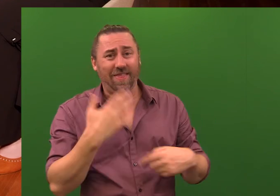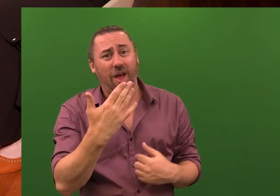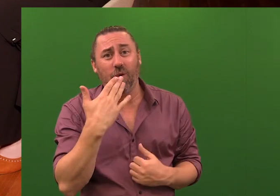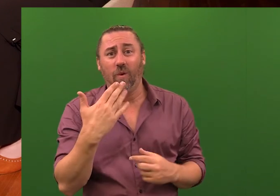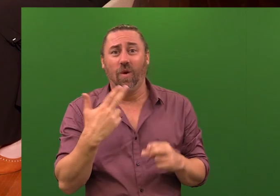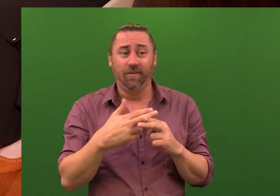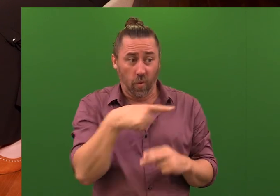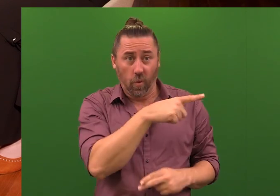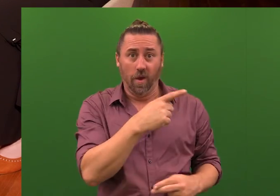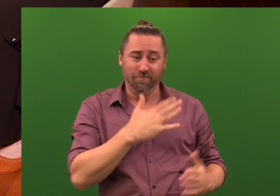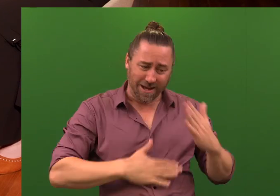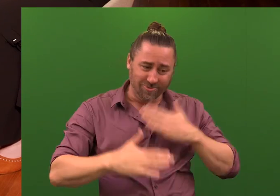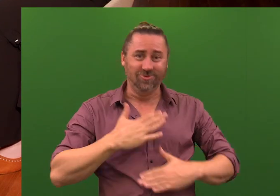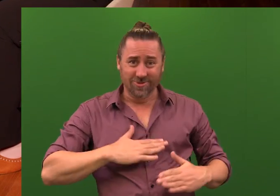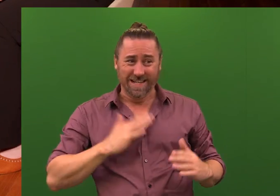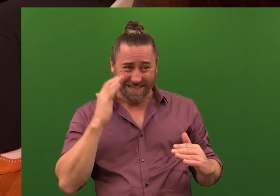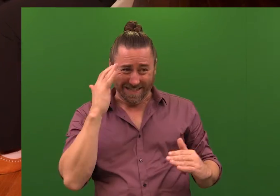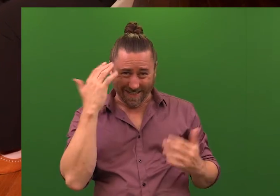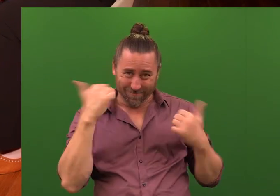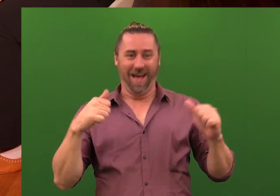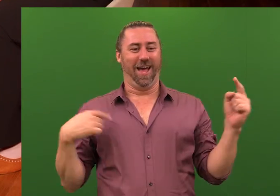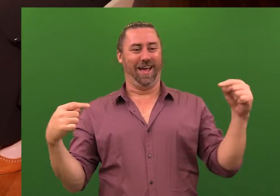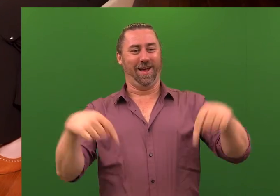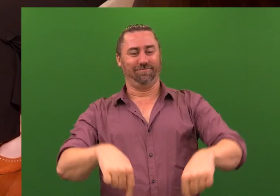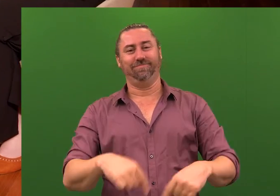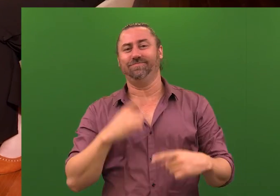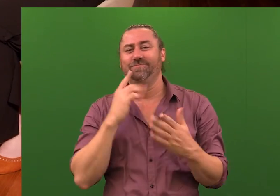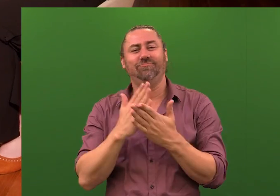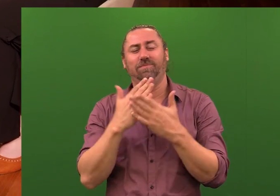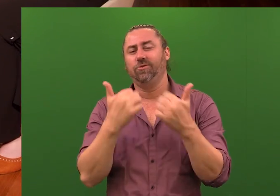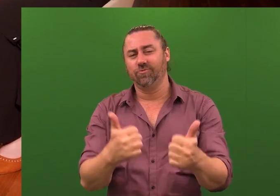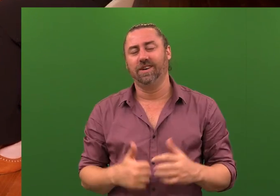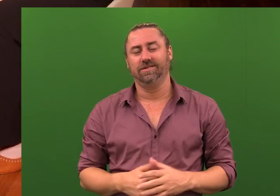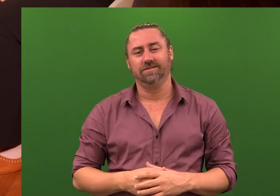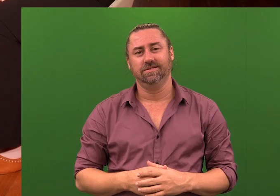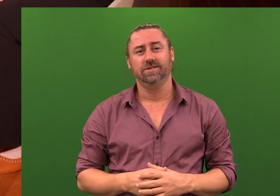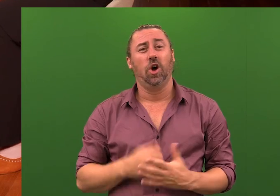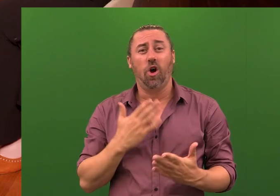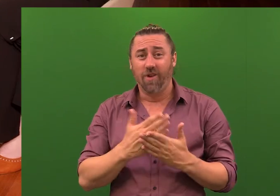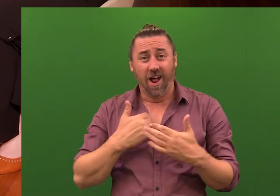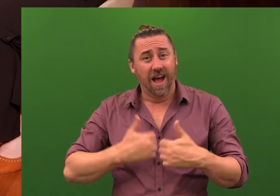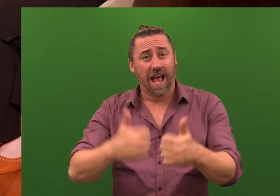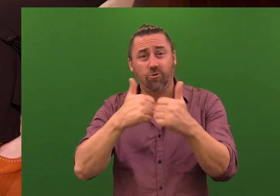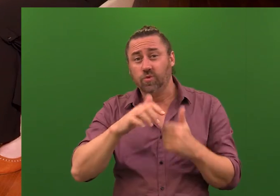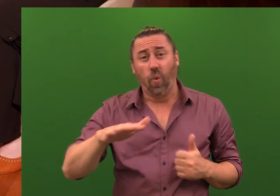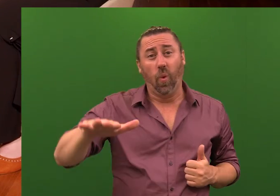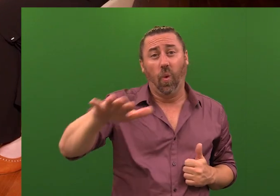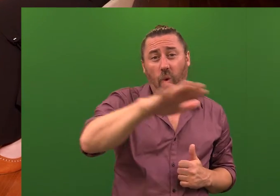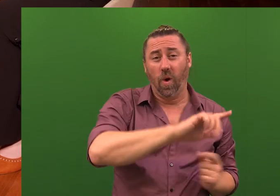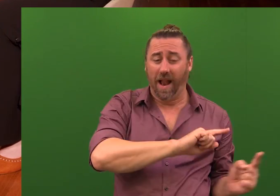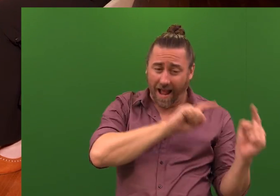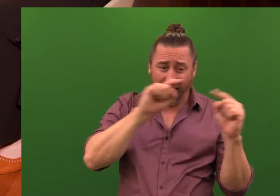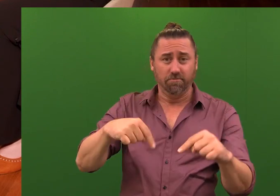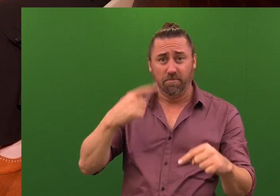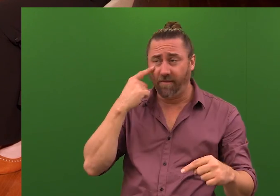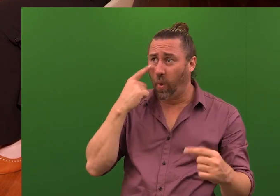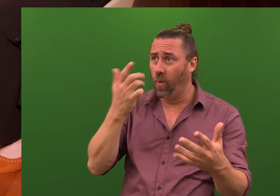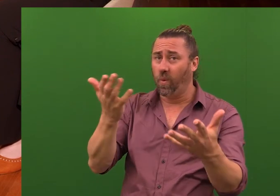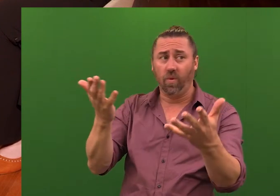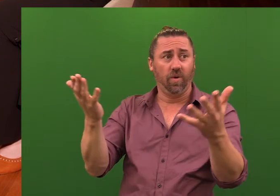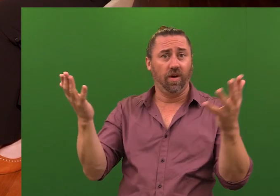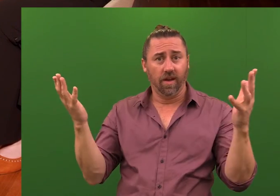So I really didn't, as I feel like I'm one of very few Australian South Sea Islanders who live in New Zealand,